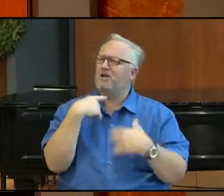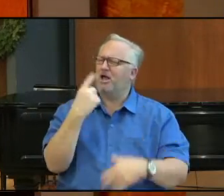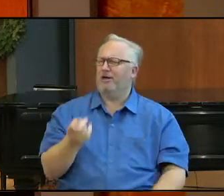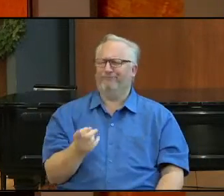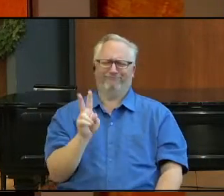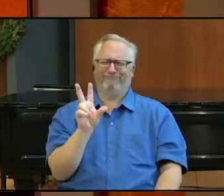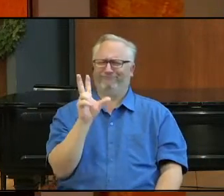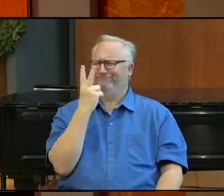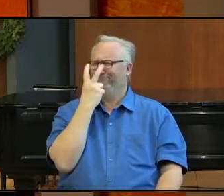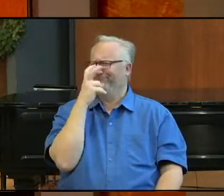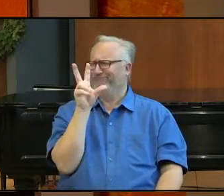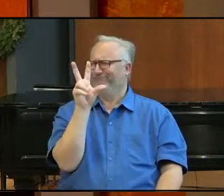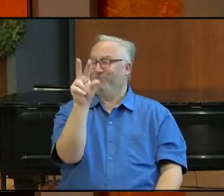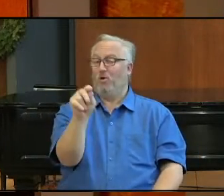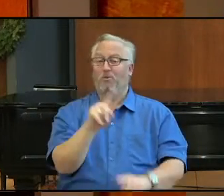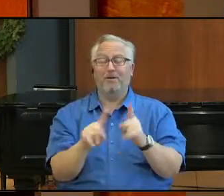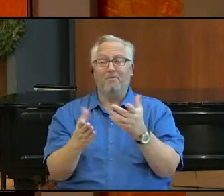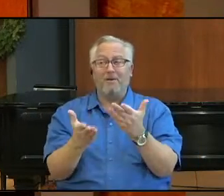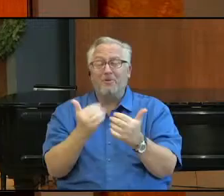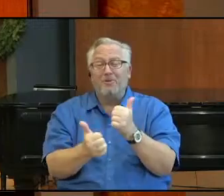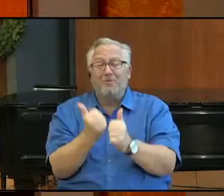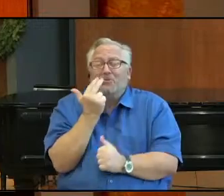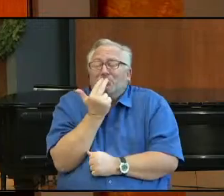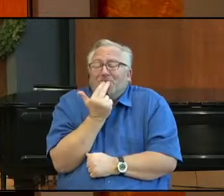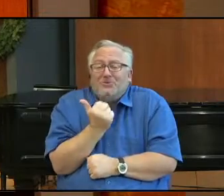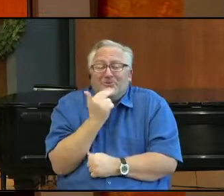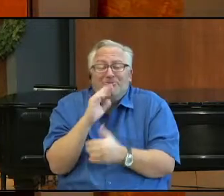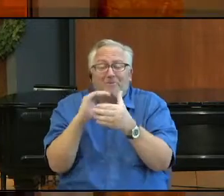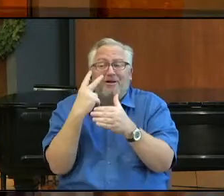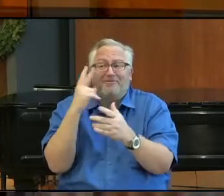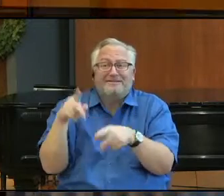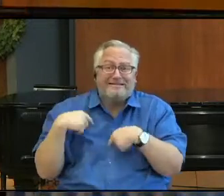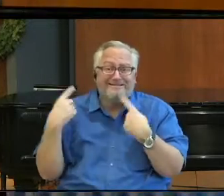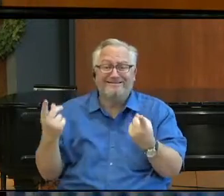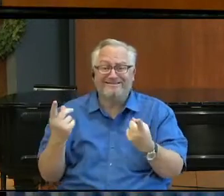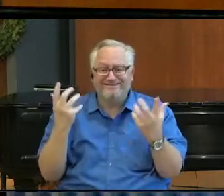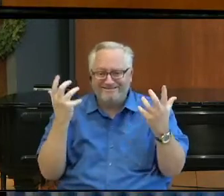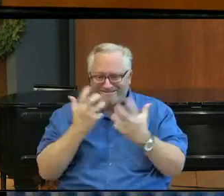no, but that might be the cutest trumpet I've ever seen.